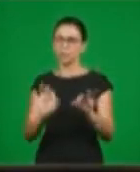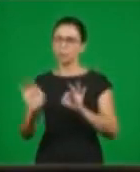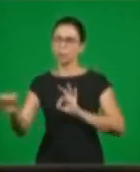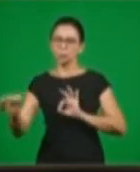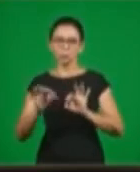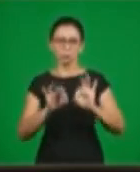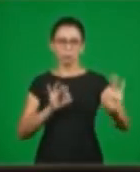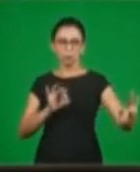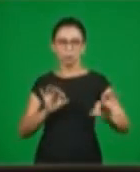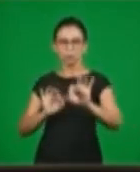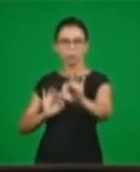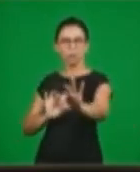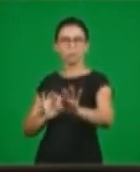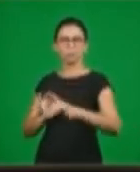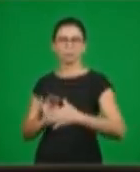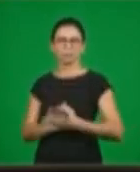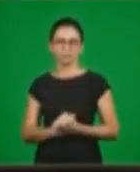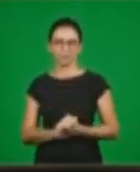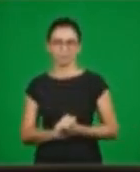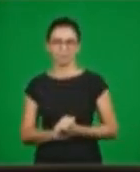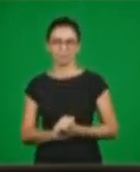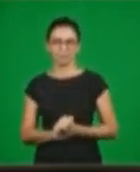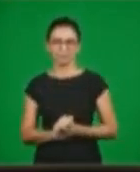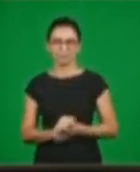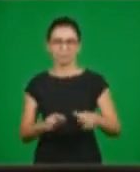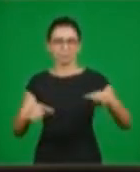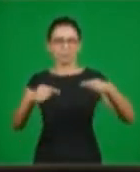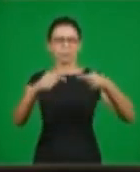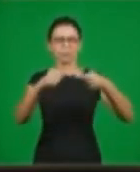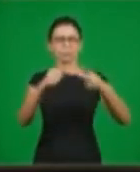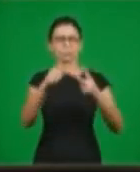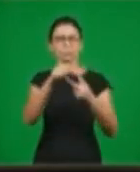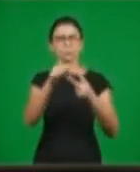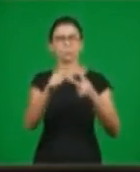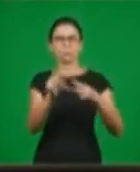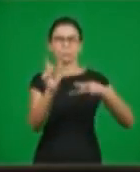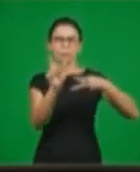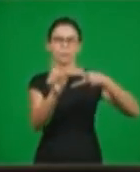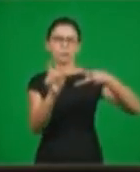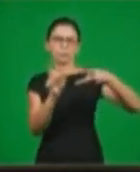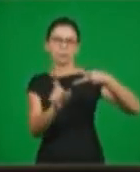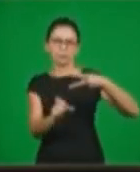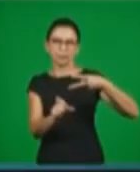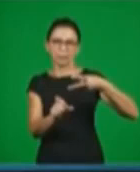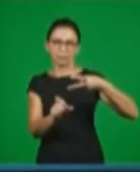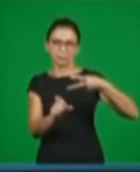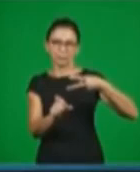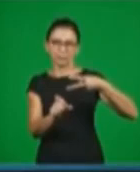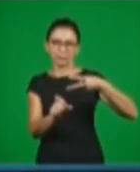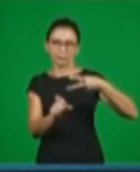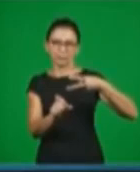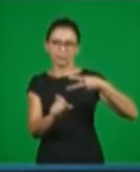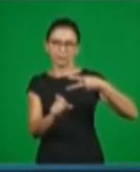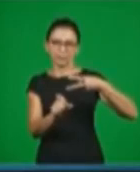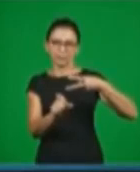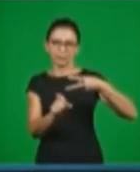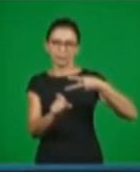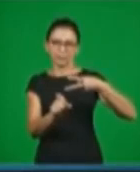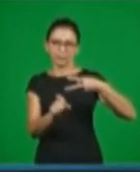the expression, we are separated far from one another? Use 2 words to define